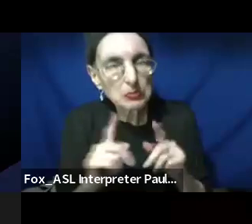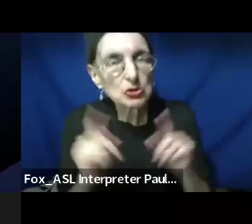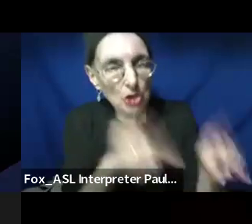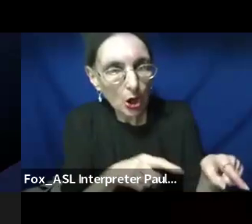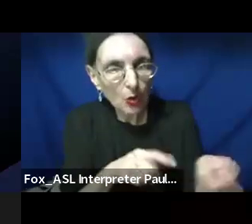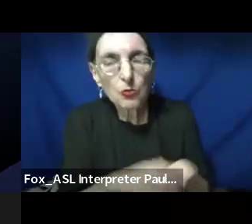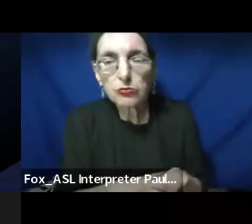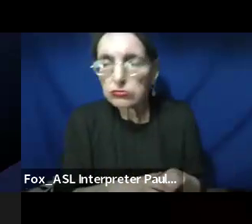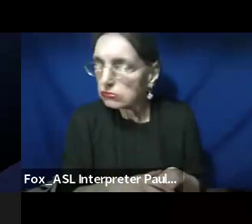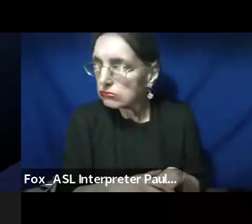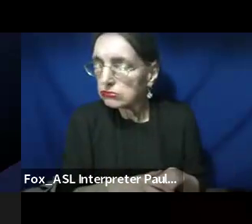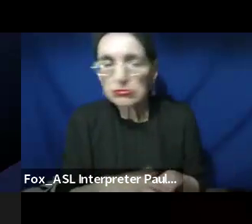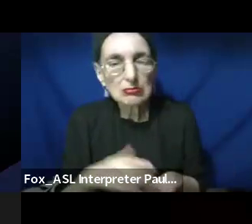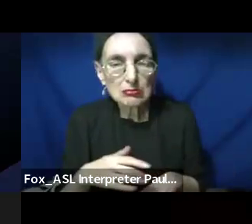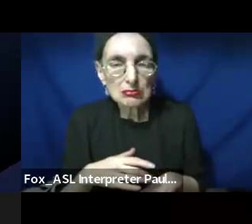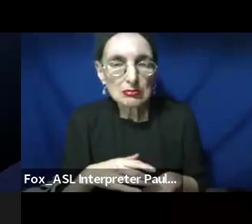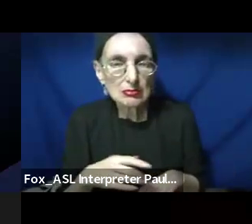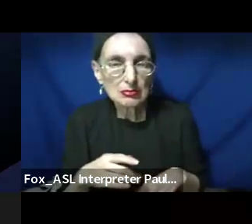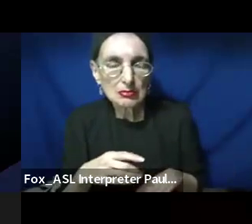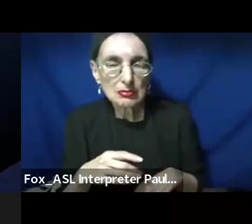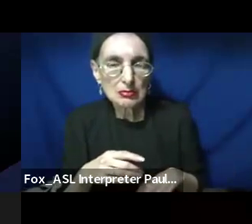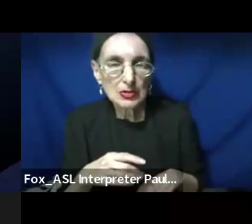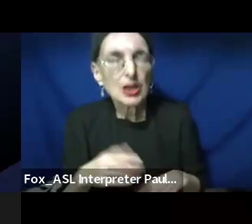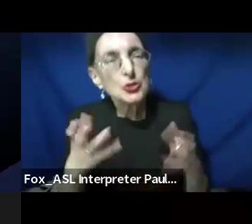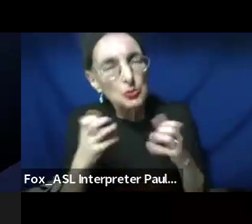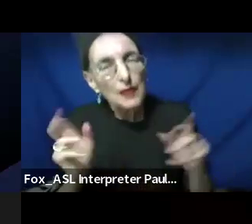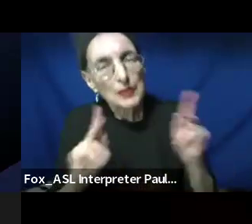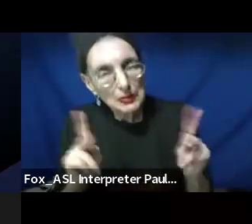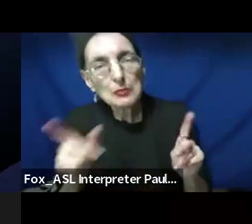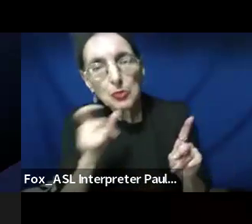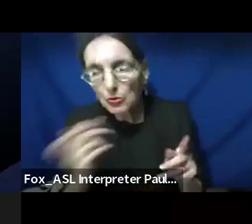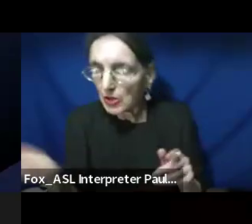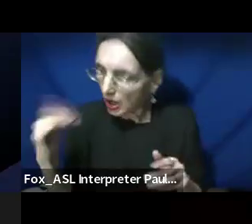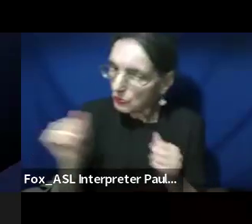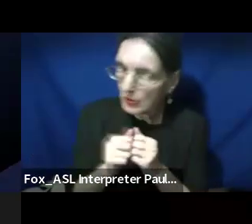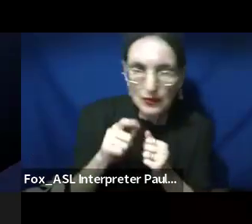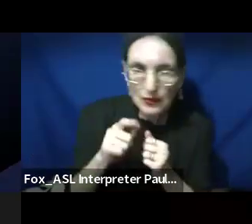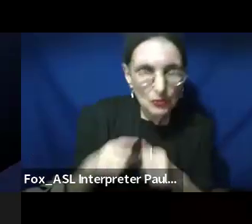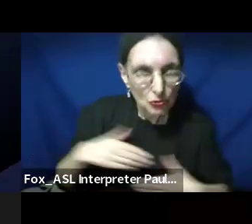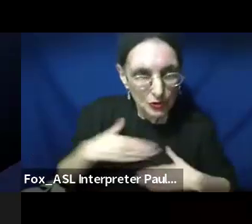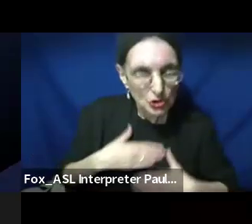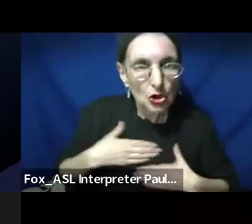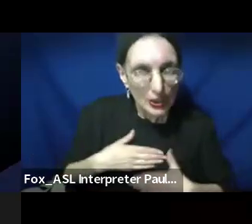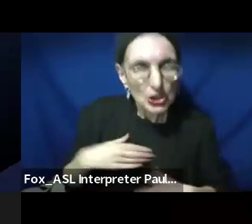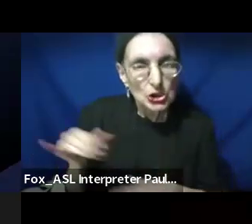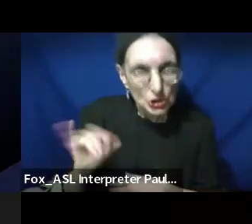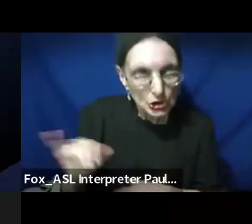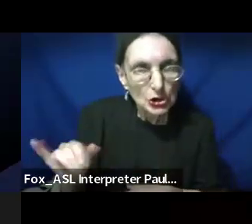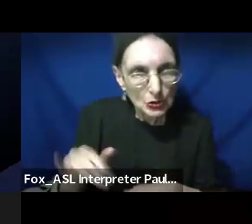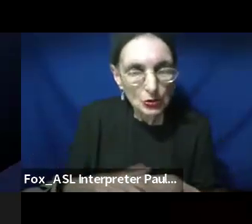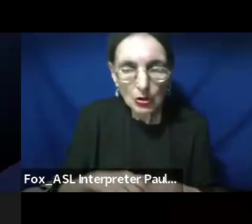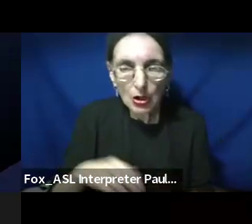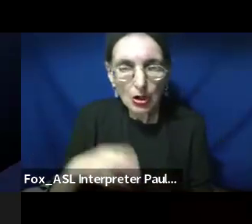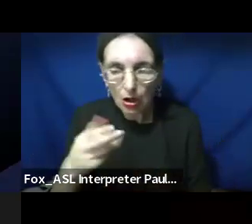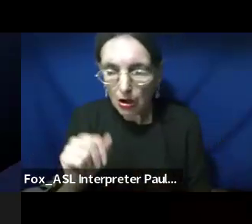sorry for them. I feel that way too sometimes. Like you want the people that are coming with you to enjoy too. Like Hopkinton has the